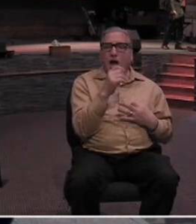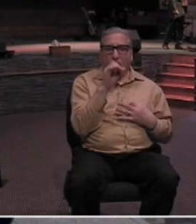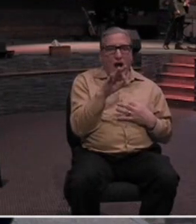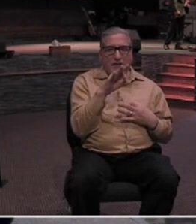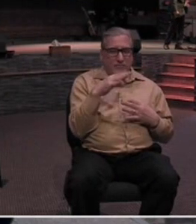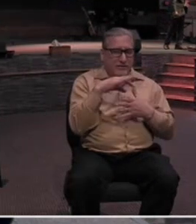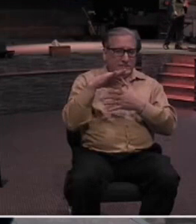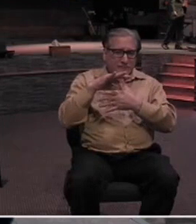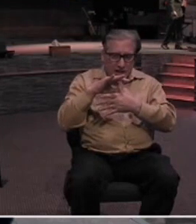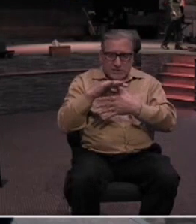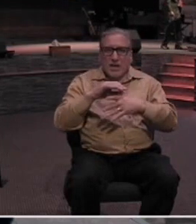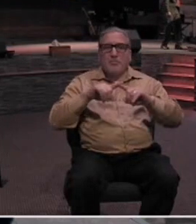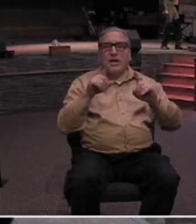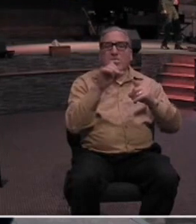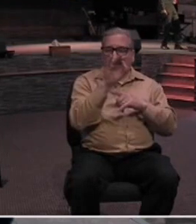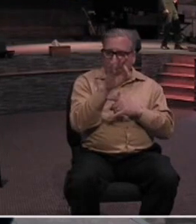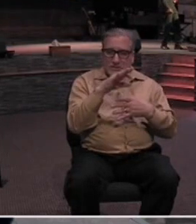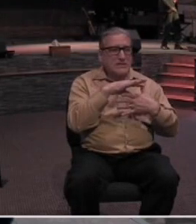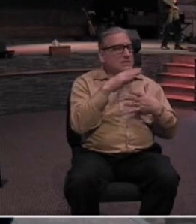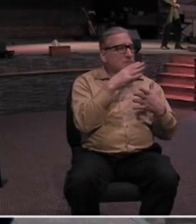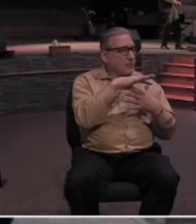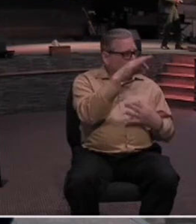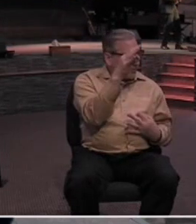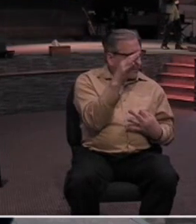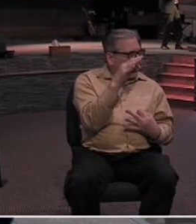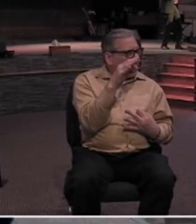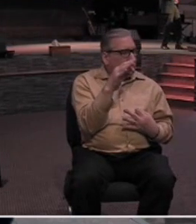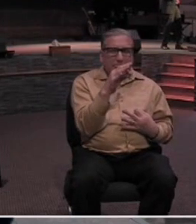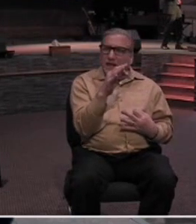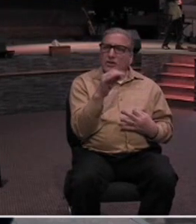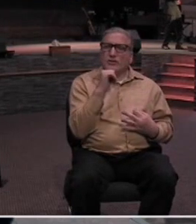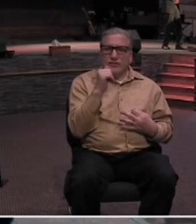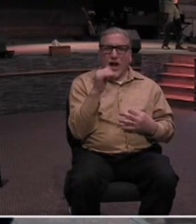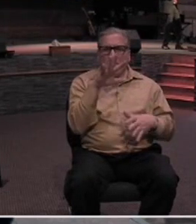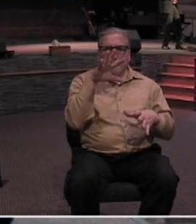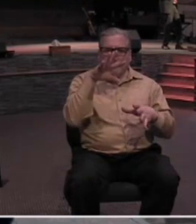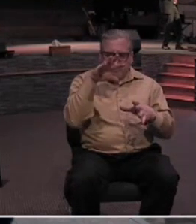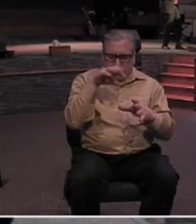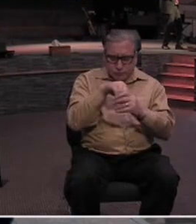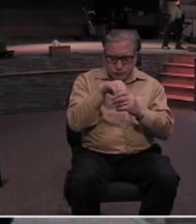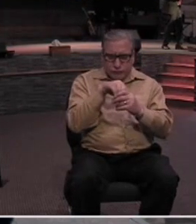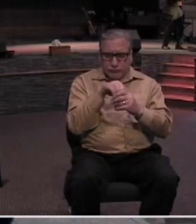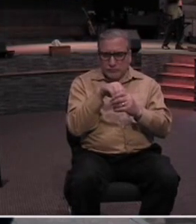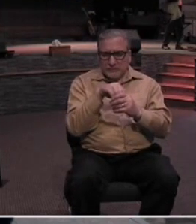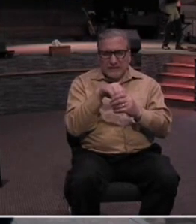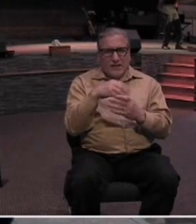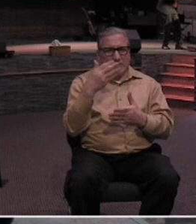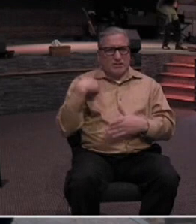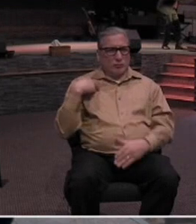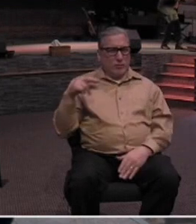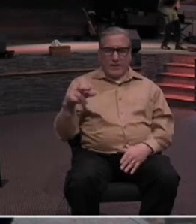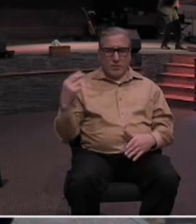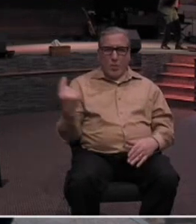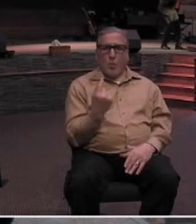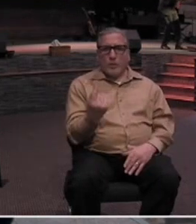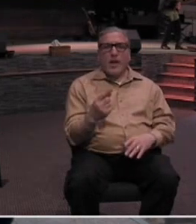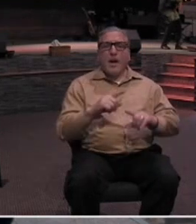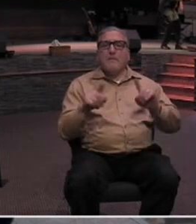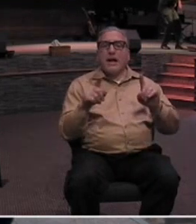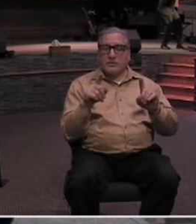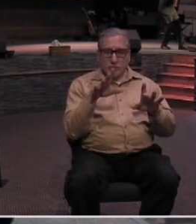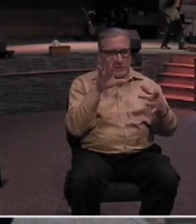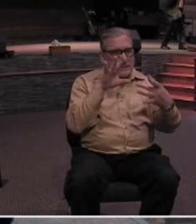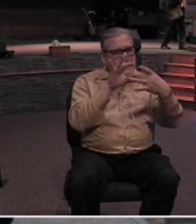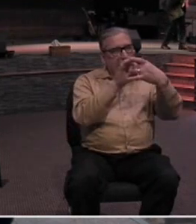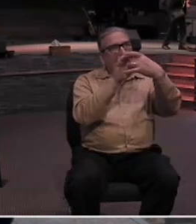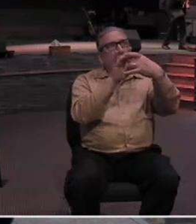flesh, but of the Spirit. Amen. You haven't just become a part of some mere religion, but you are connected to the very